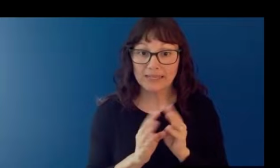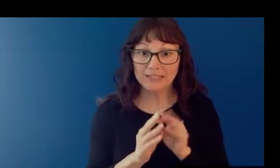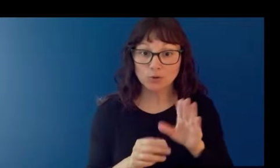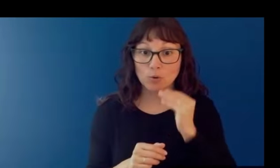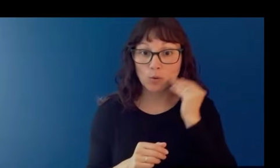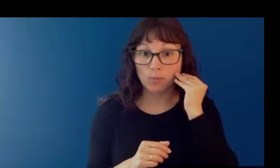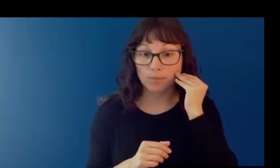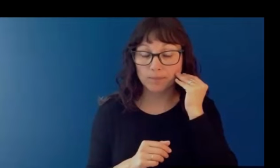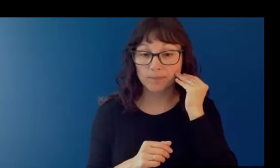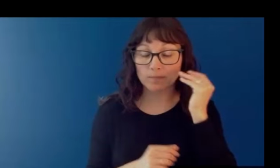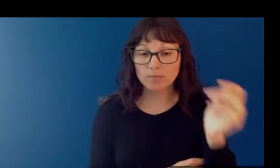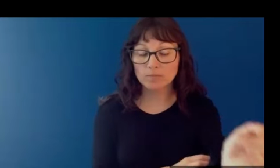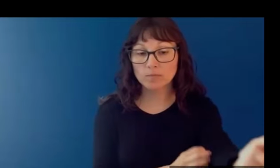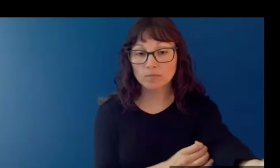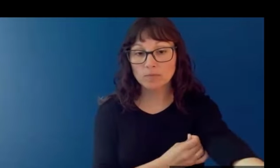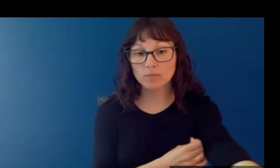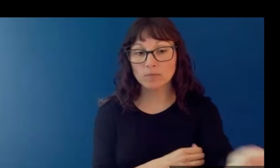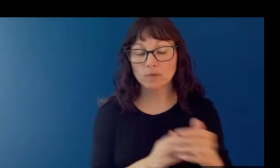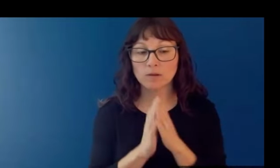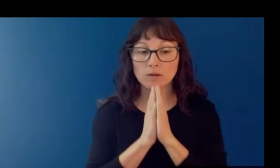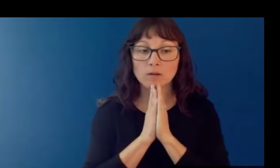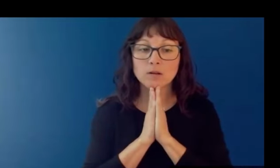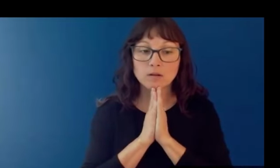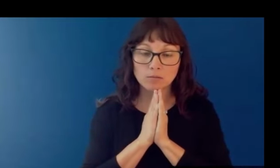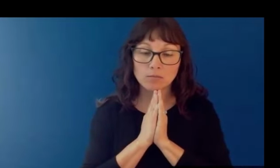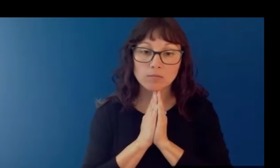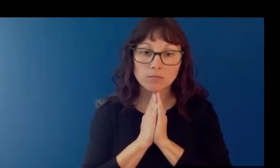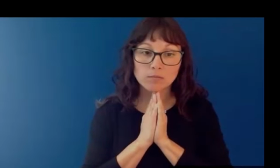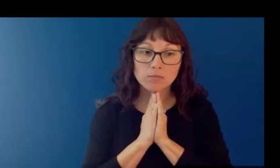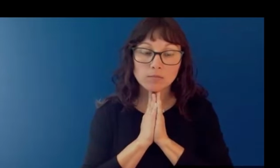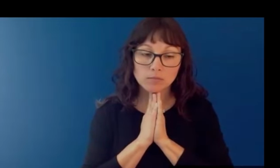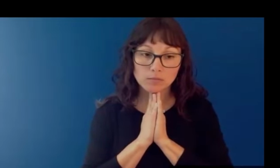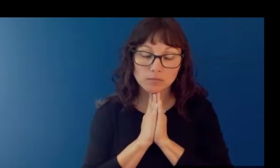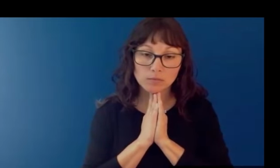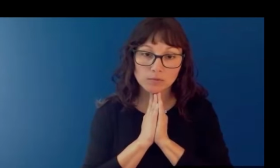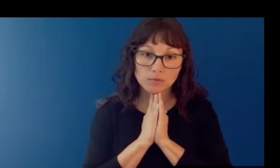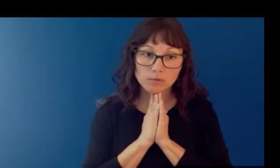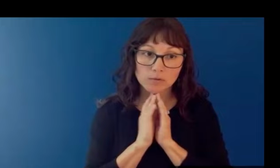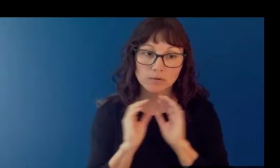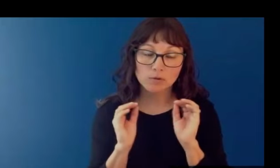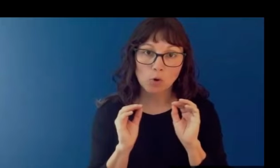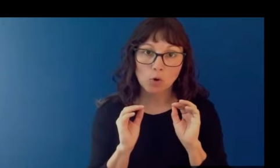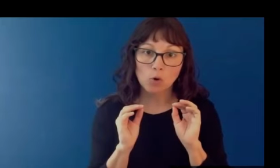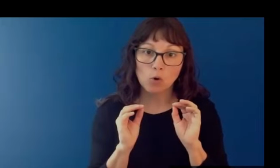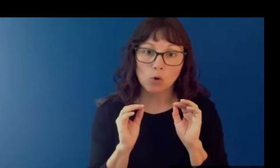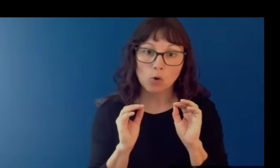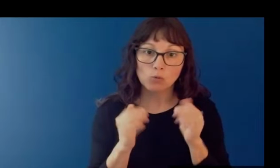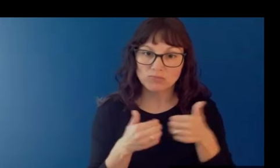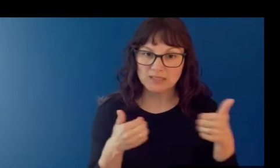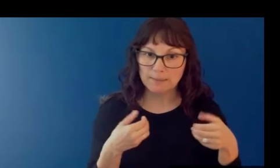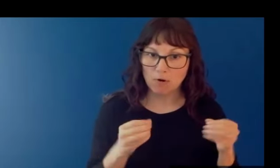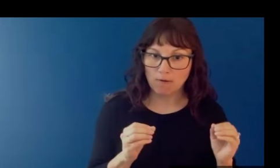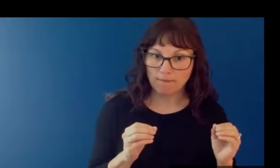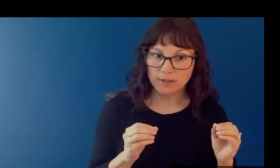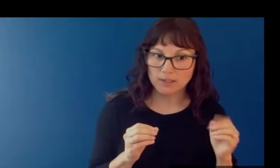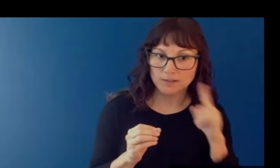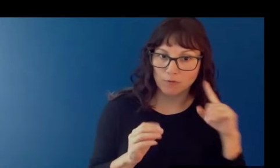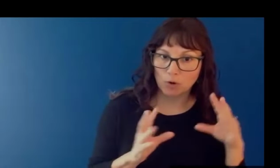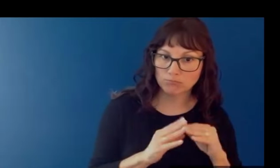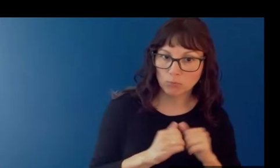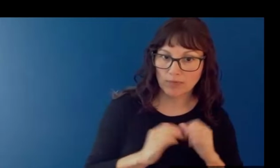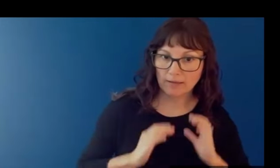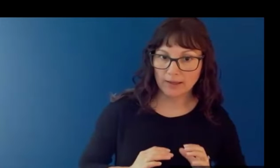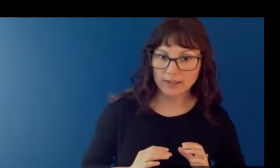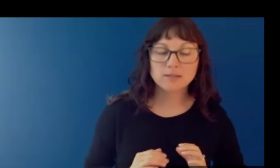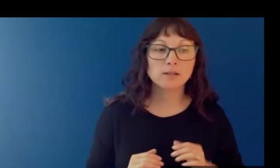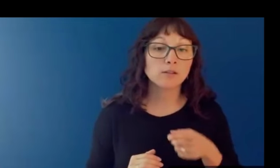your home, and you don't just have a separate little office space where you meet clients, but you're going to